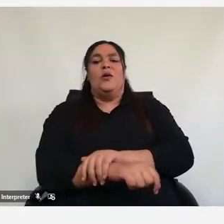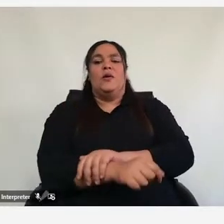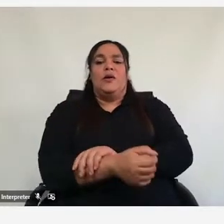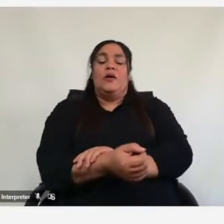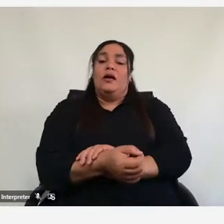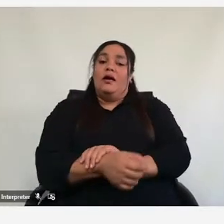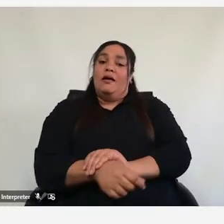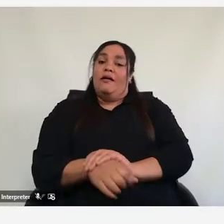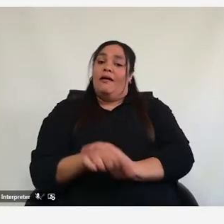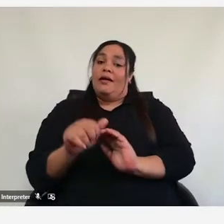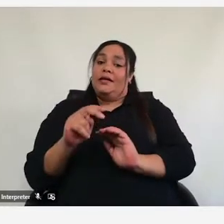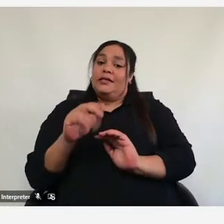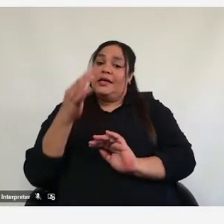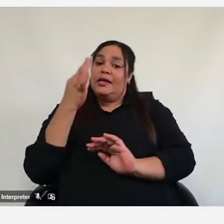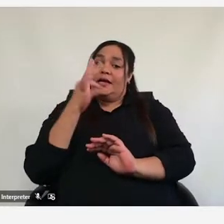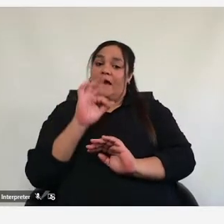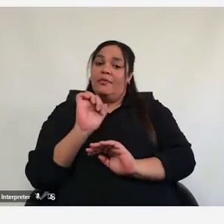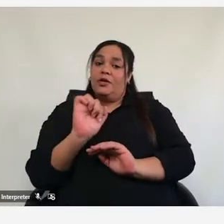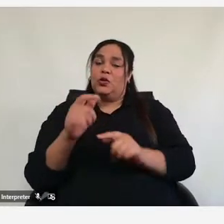ANC government spent